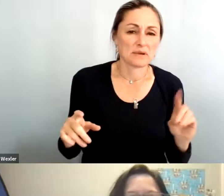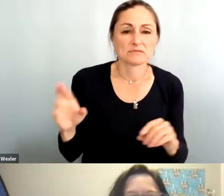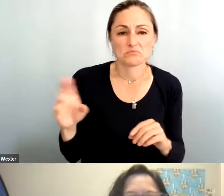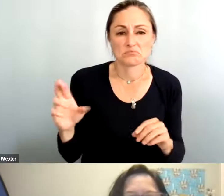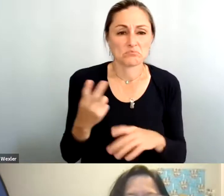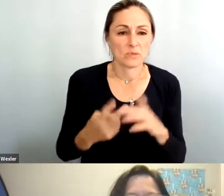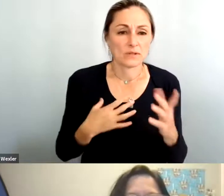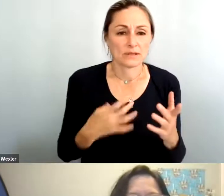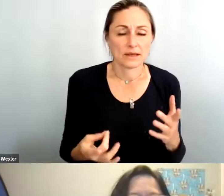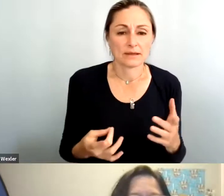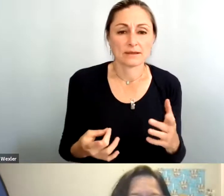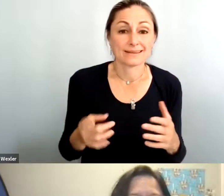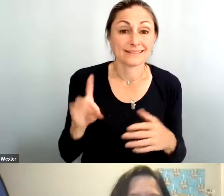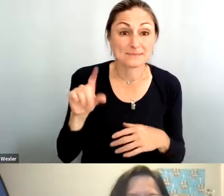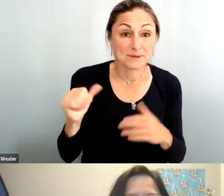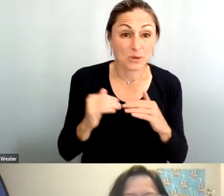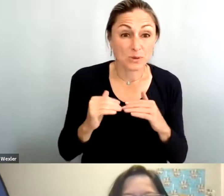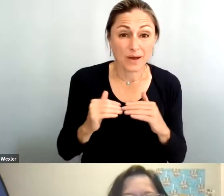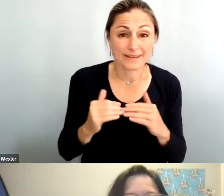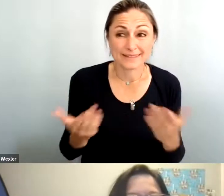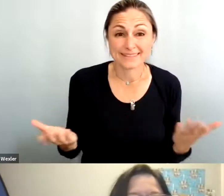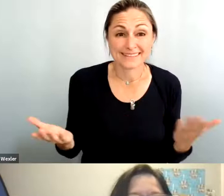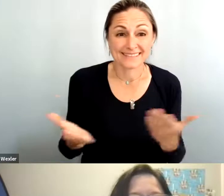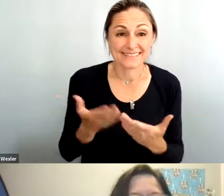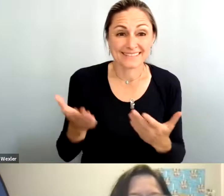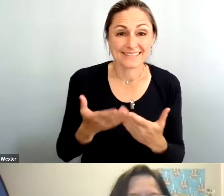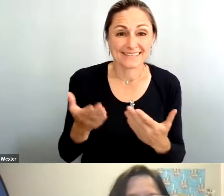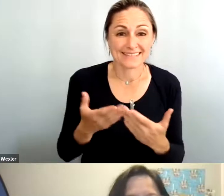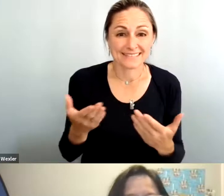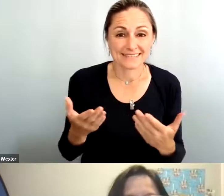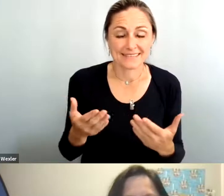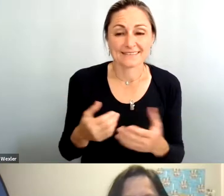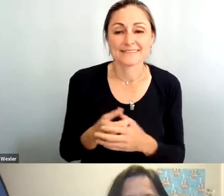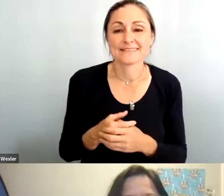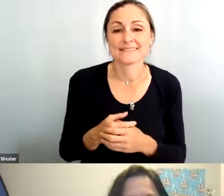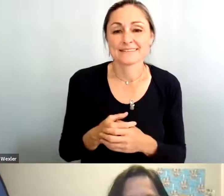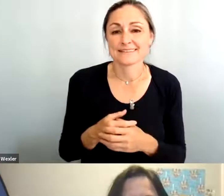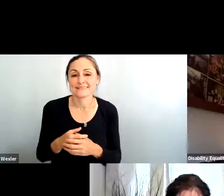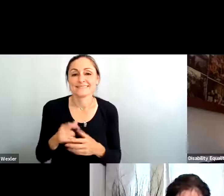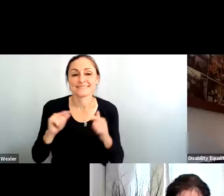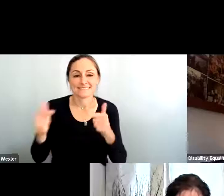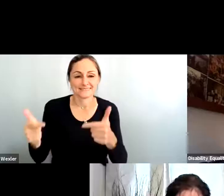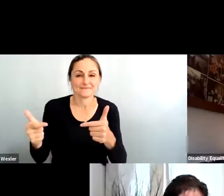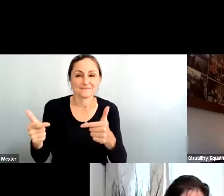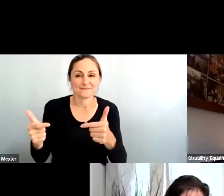pride. Disability pride is easy for politicians to get a hold of. So is this bill. Over to you guys.